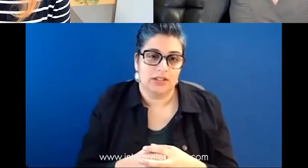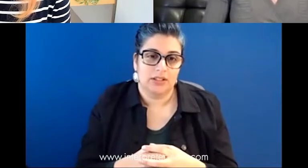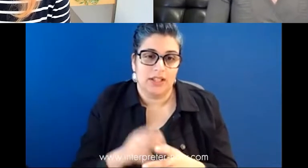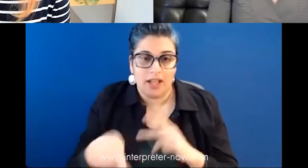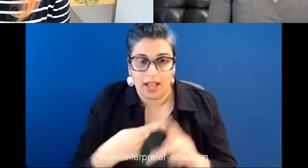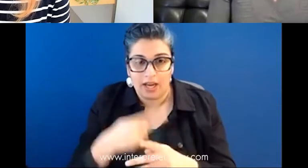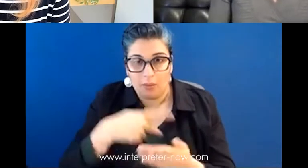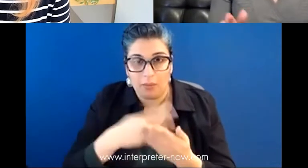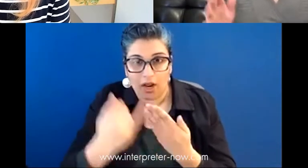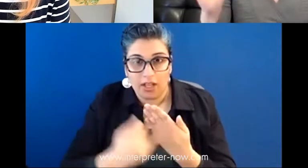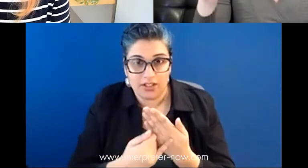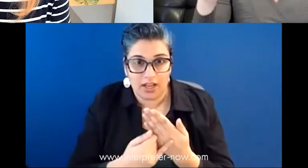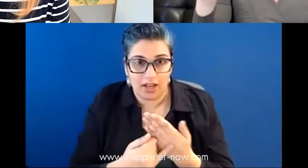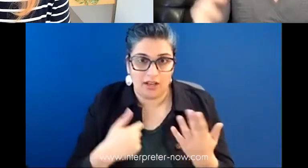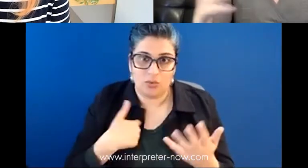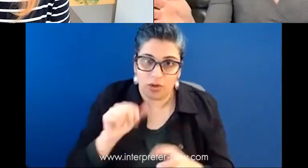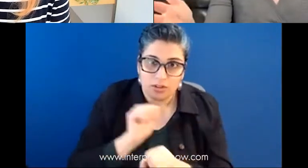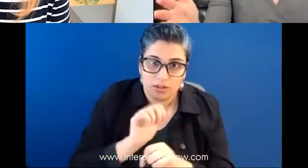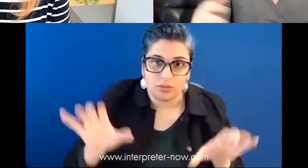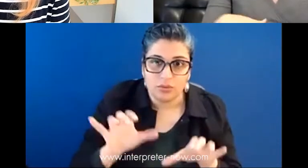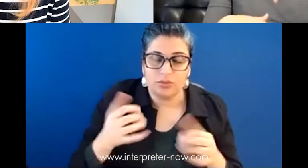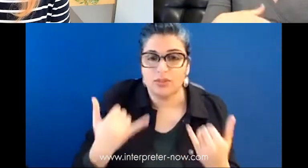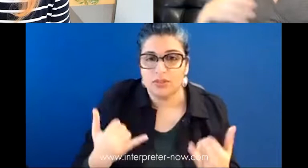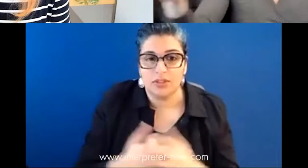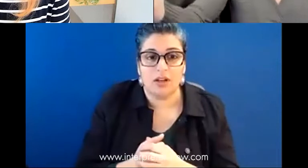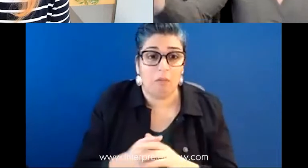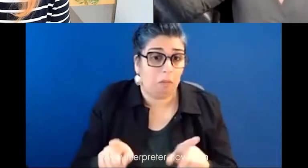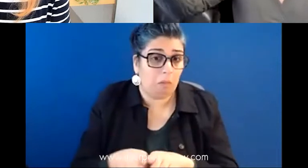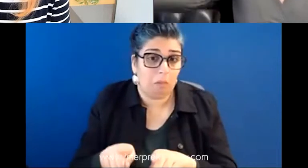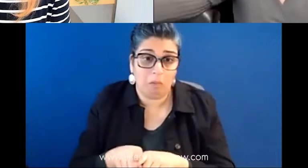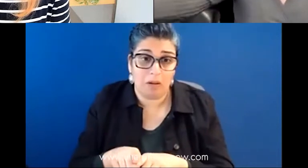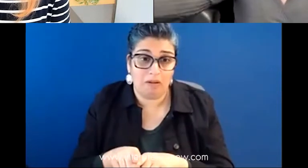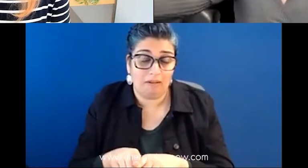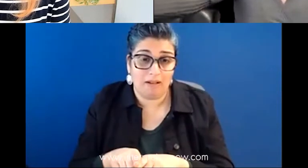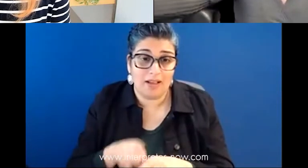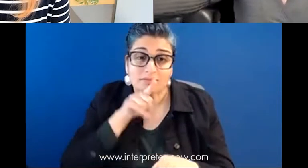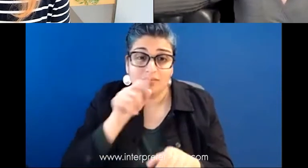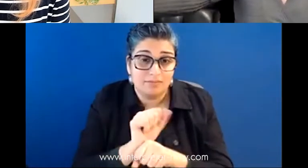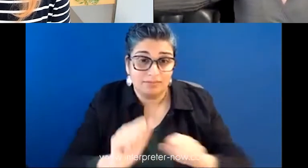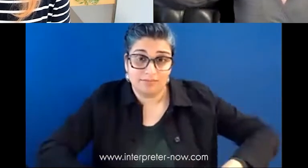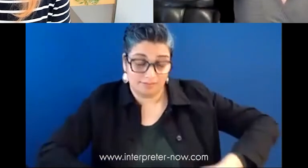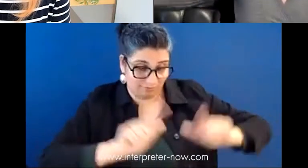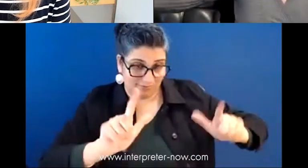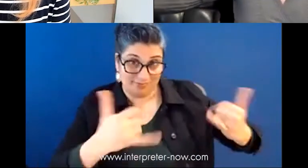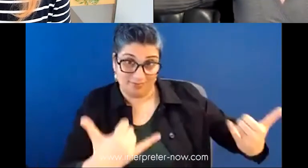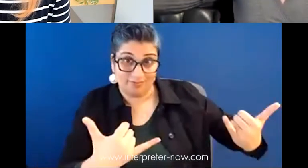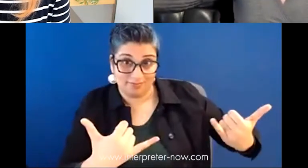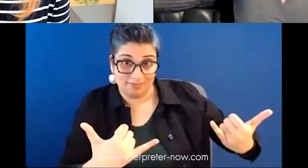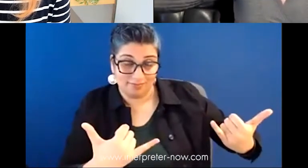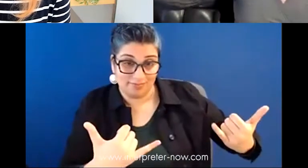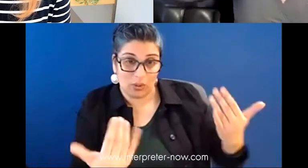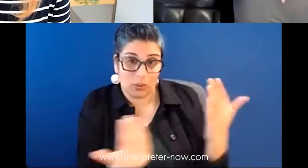we're working on. But I'm also happy, I'm actually have literally opened right now a little